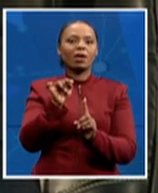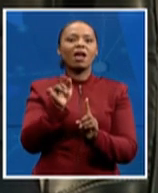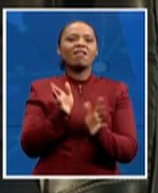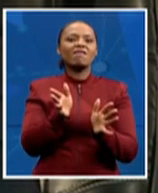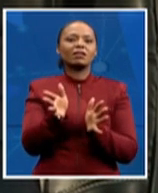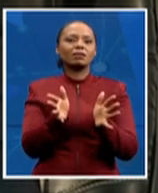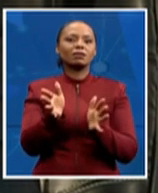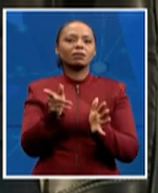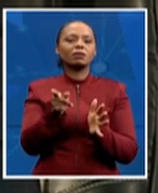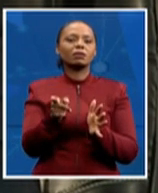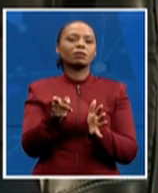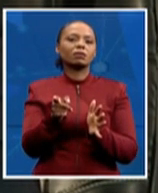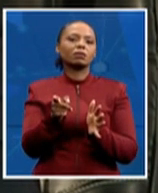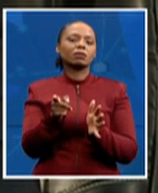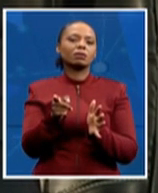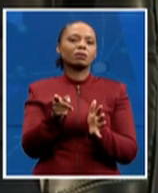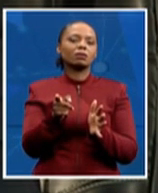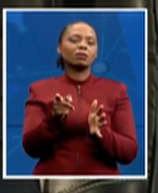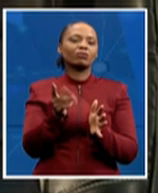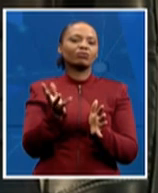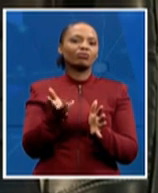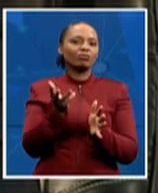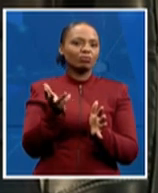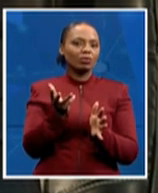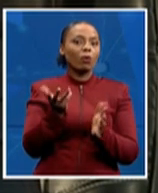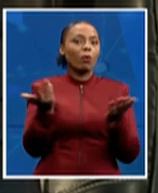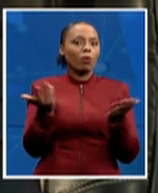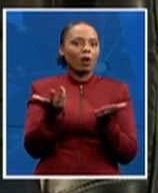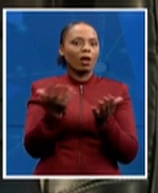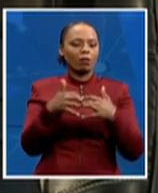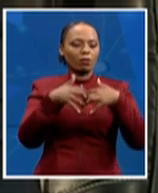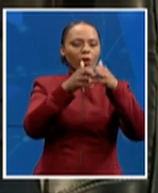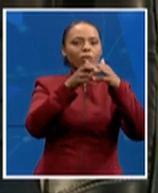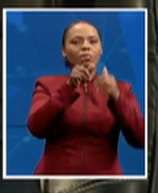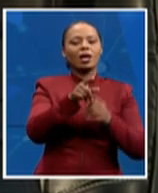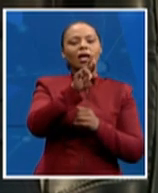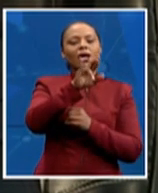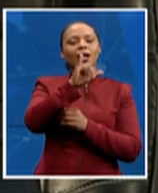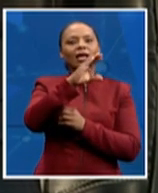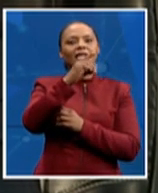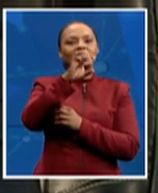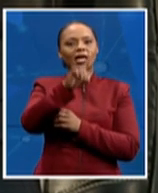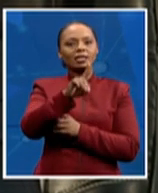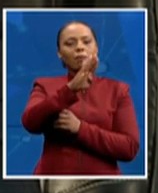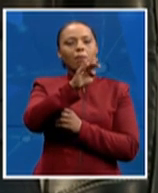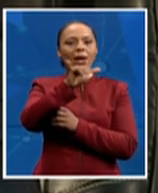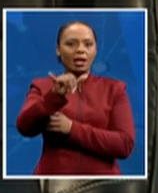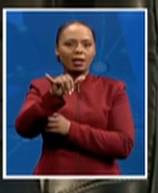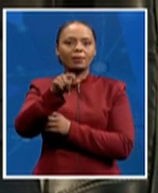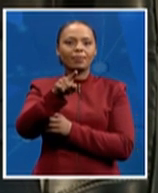in Richards Bay Industrial Development Zone, commenced in October